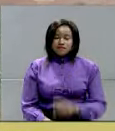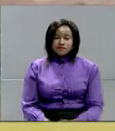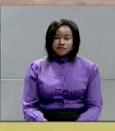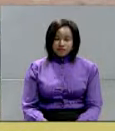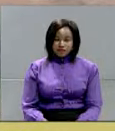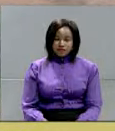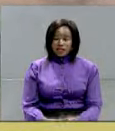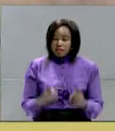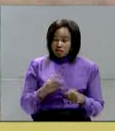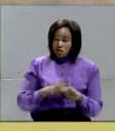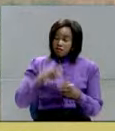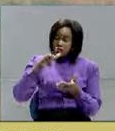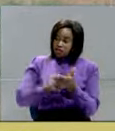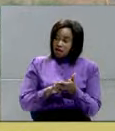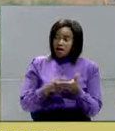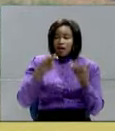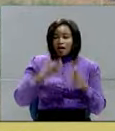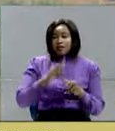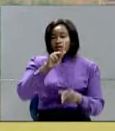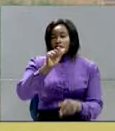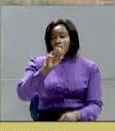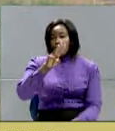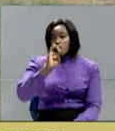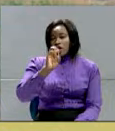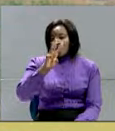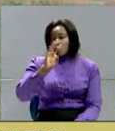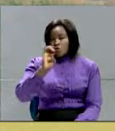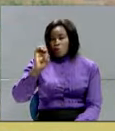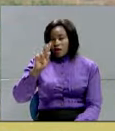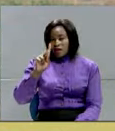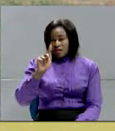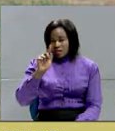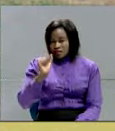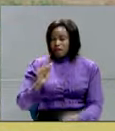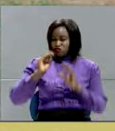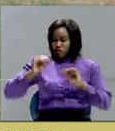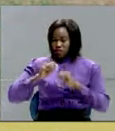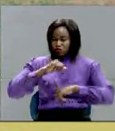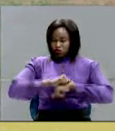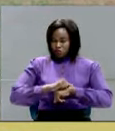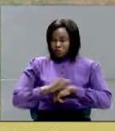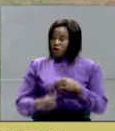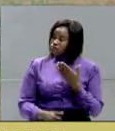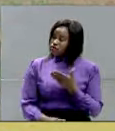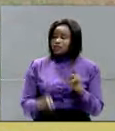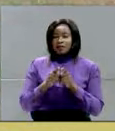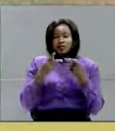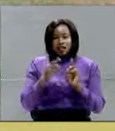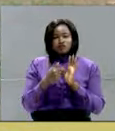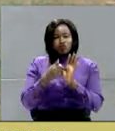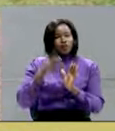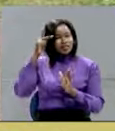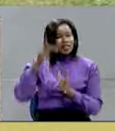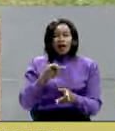The pass-out event at Kaweweta Recruit Training School in Nakaseke District started with a display of shooting